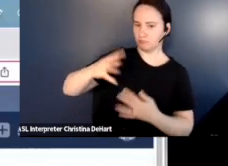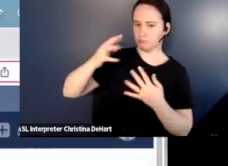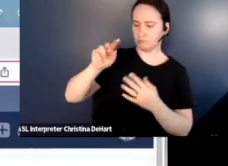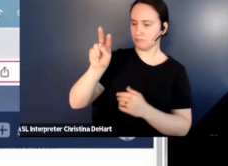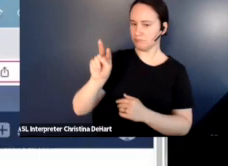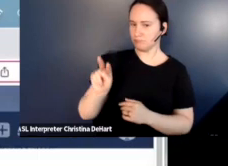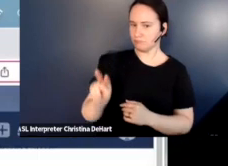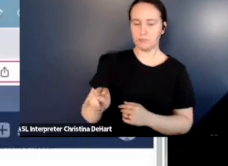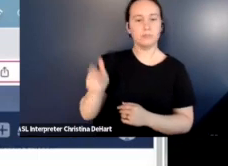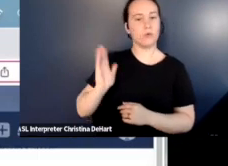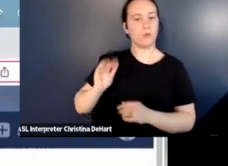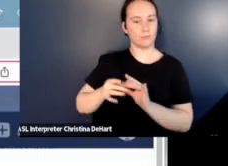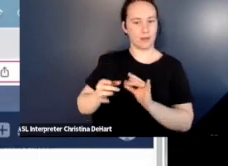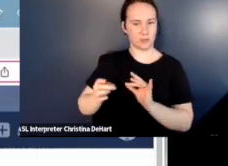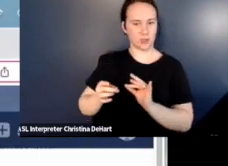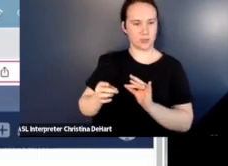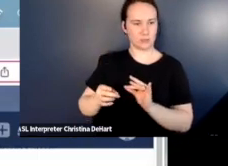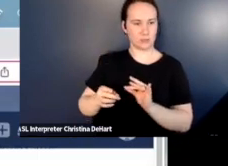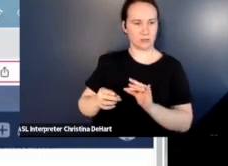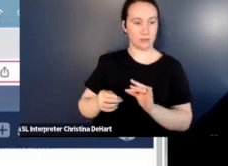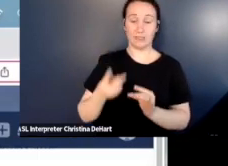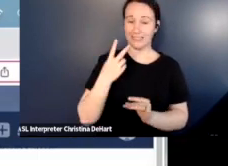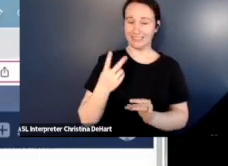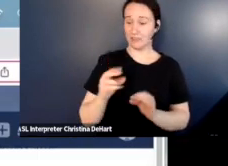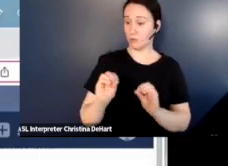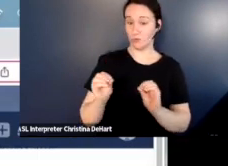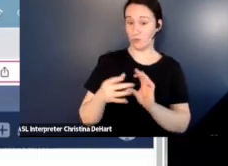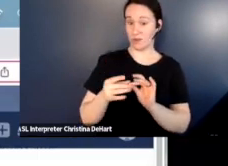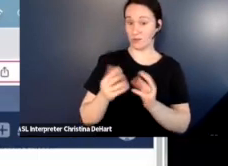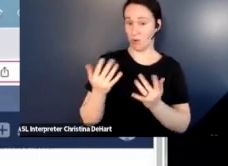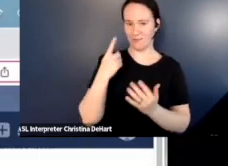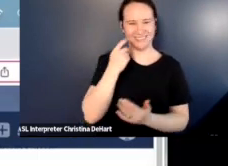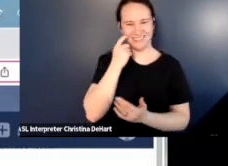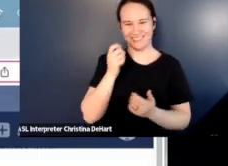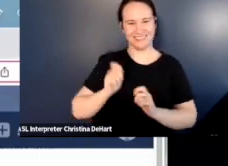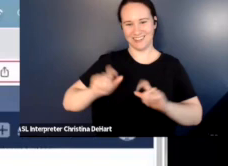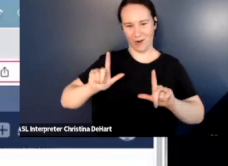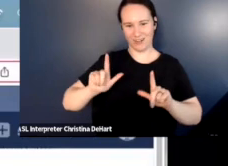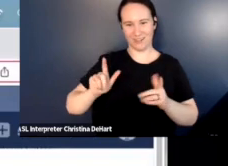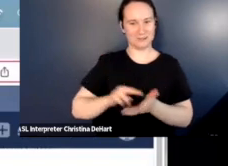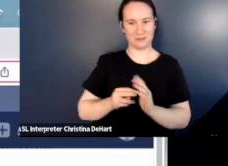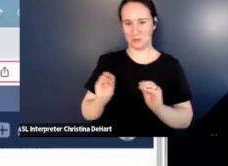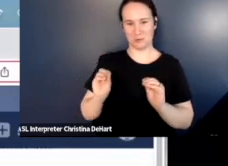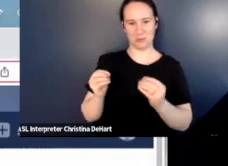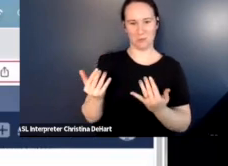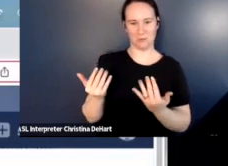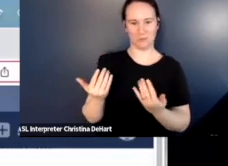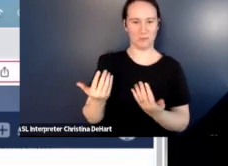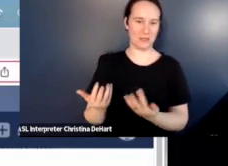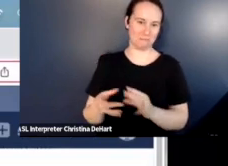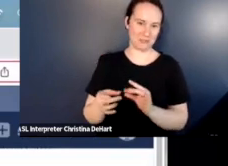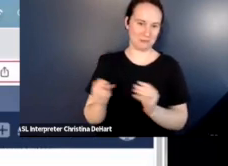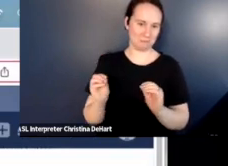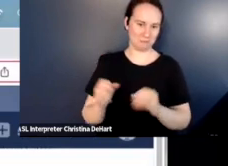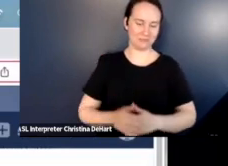case, there's not any messages waiting because it has just been initiated.